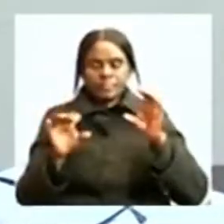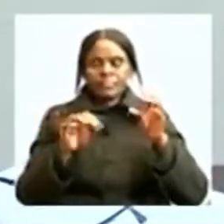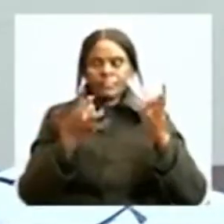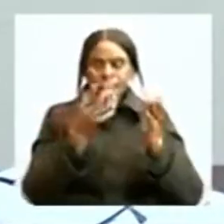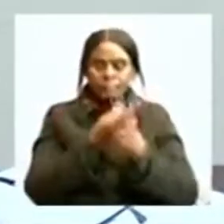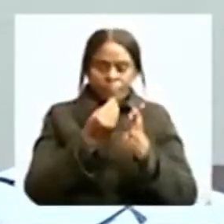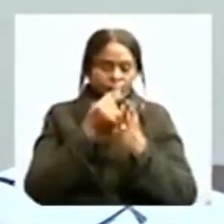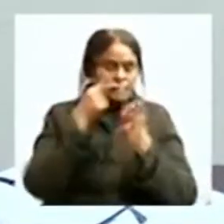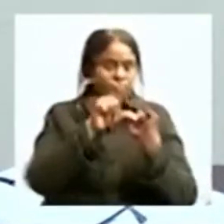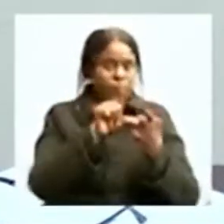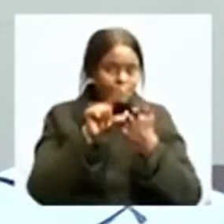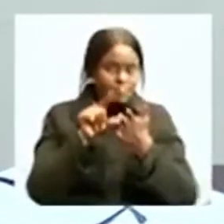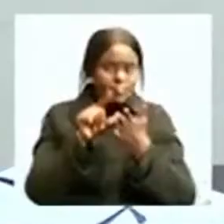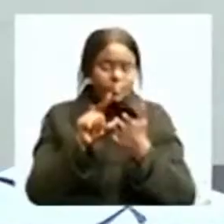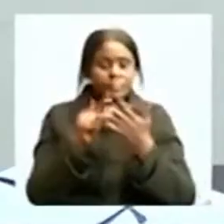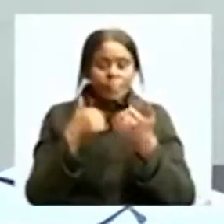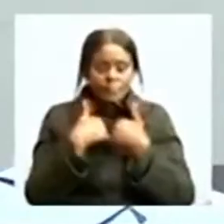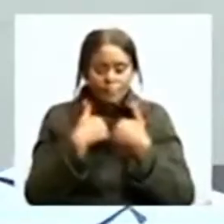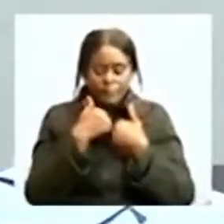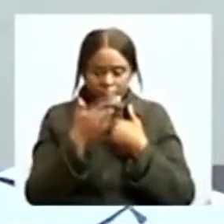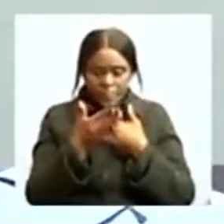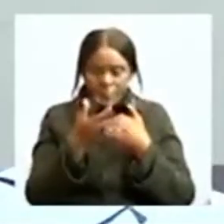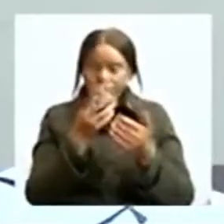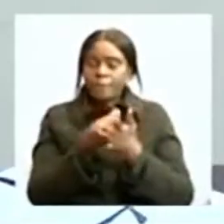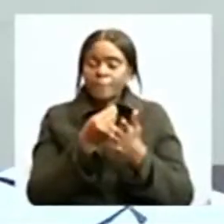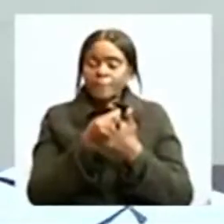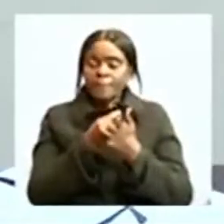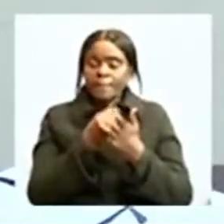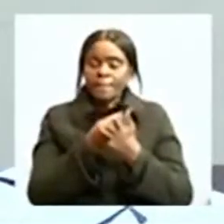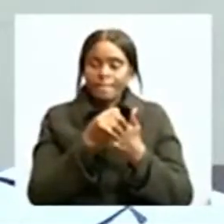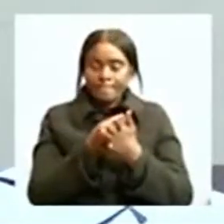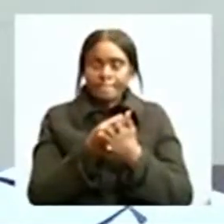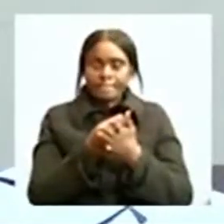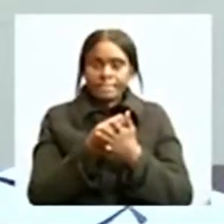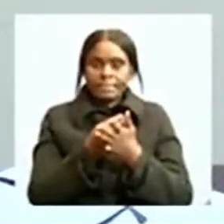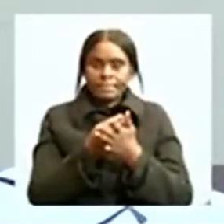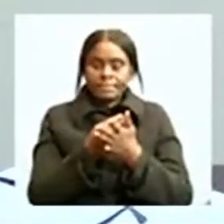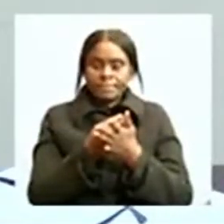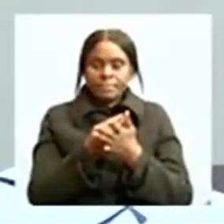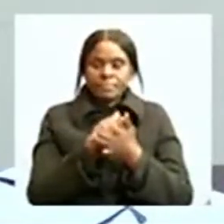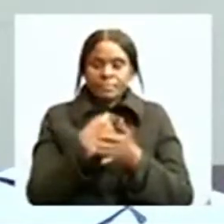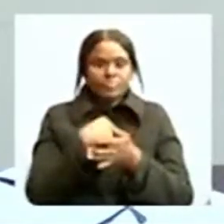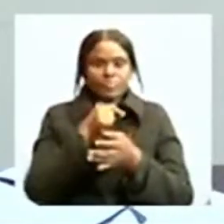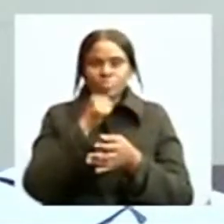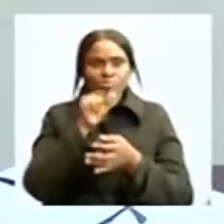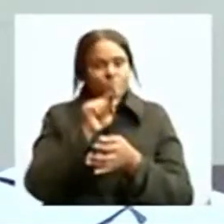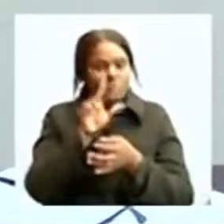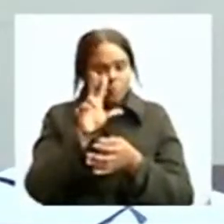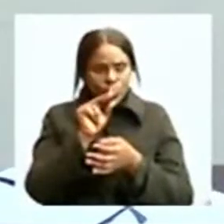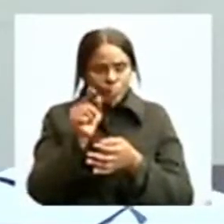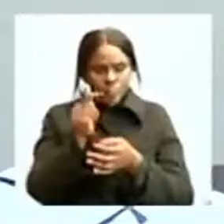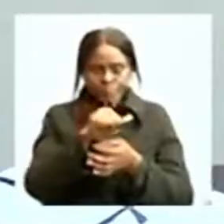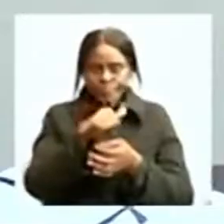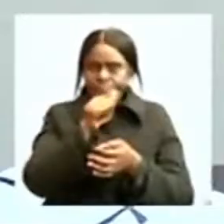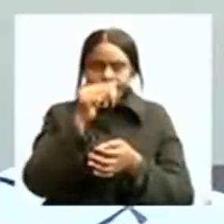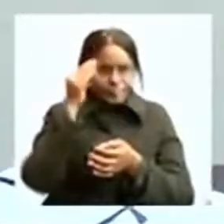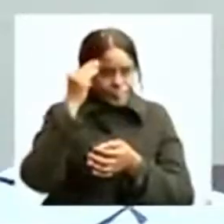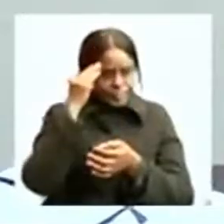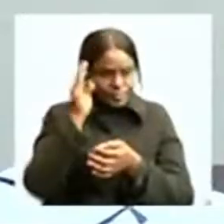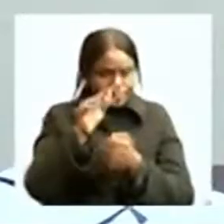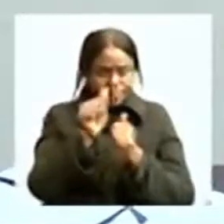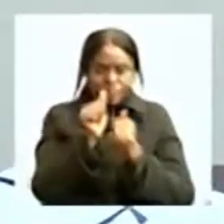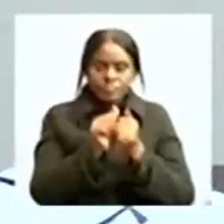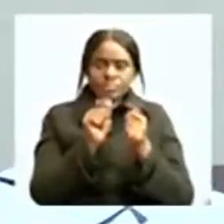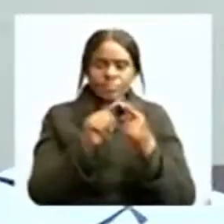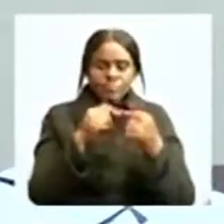loans instead of having this revolving fund? They don't. When they know that they are about